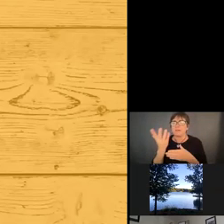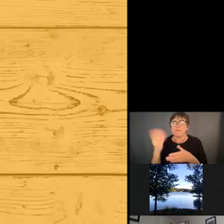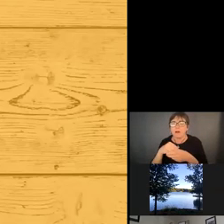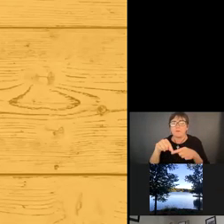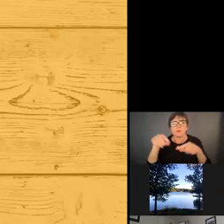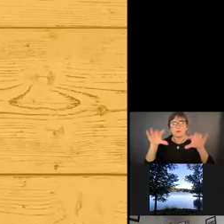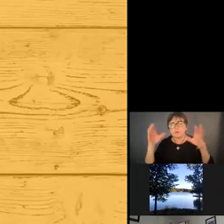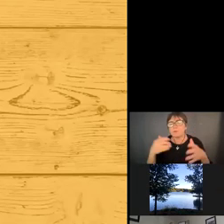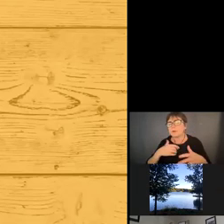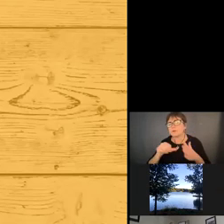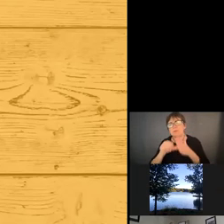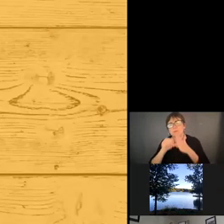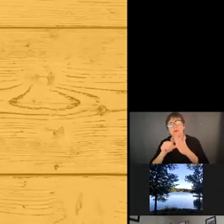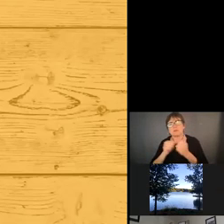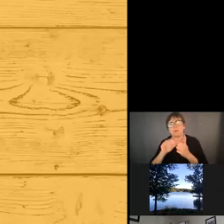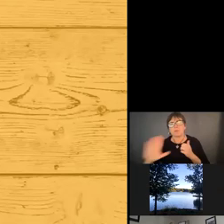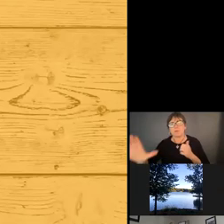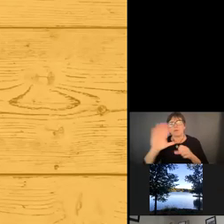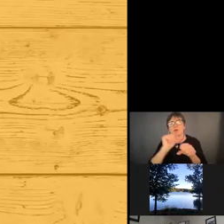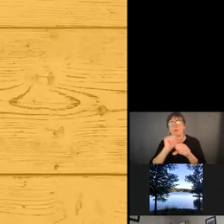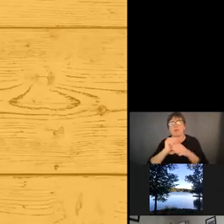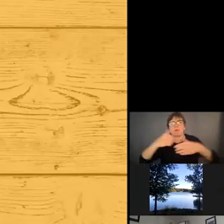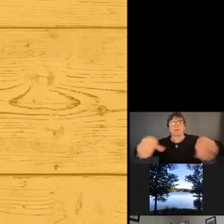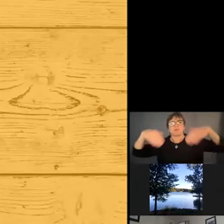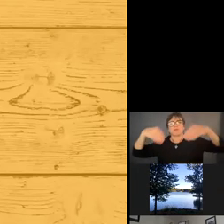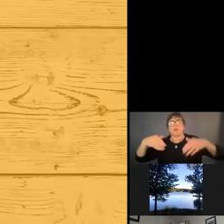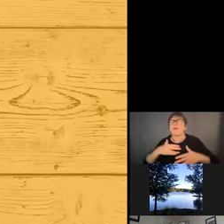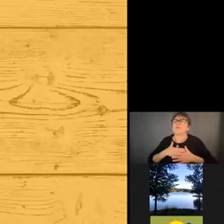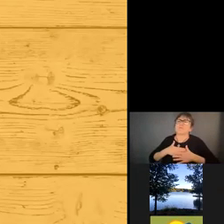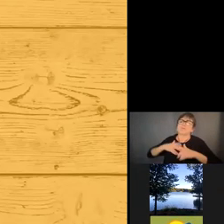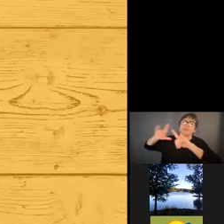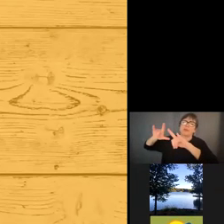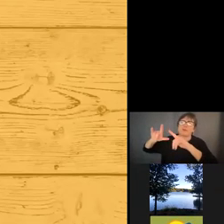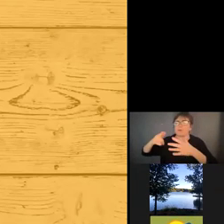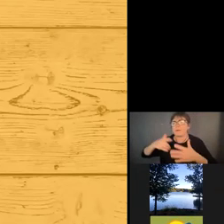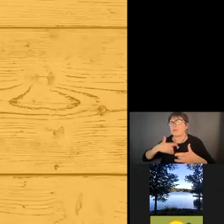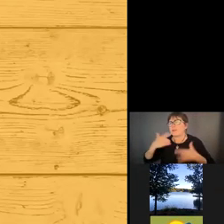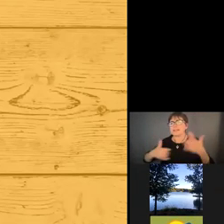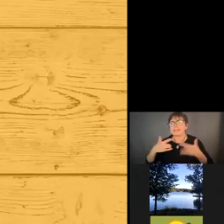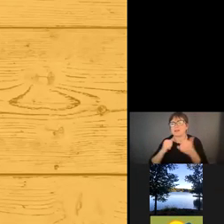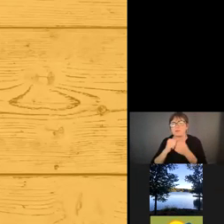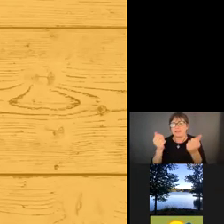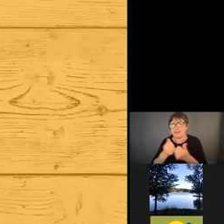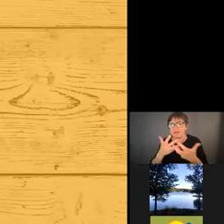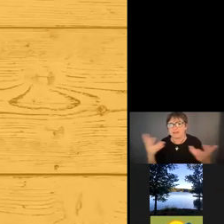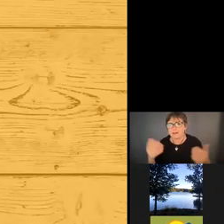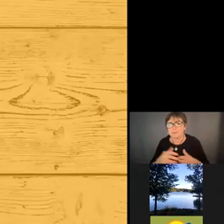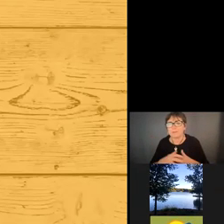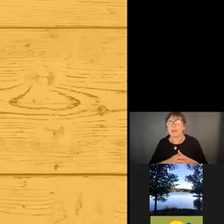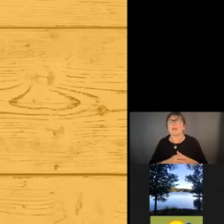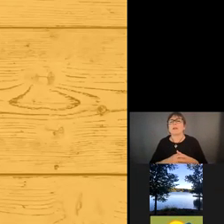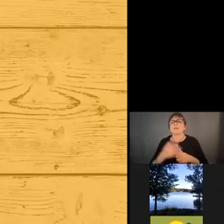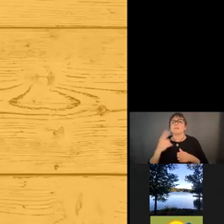doing around the country. Love you guys. I'm so excited. And you know, something that's so great about having federal